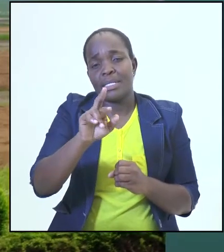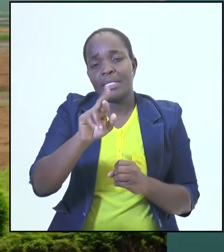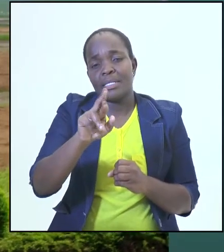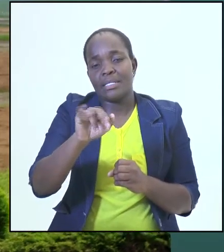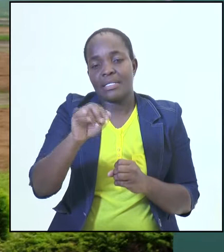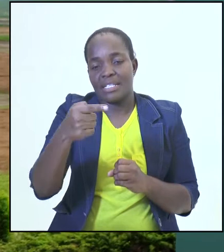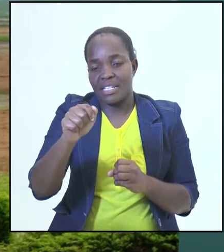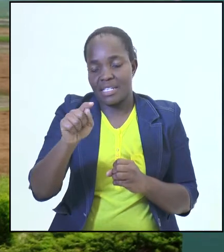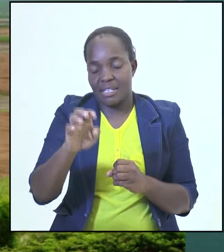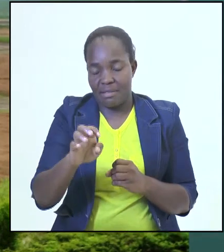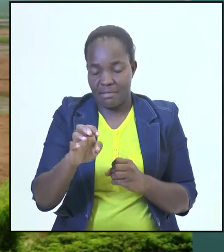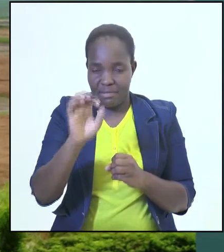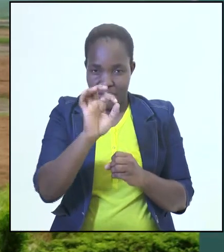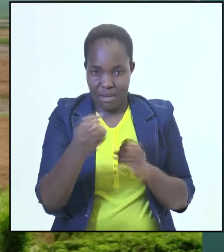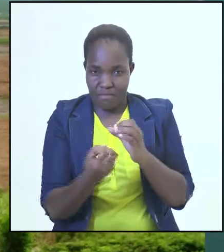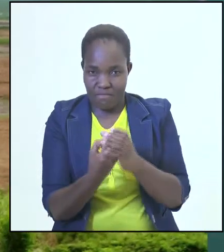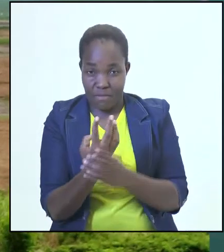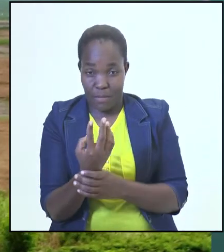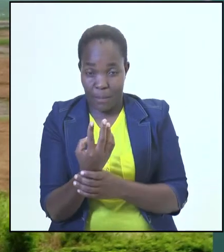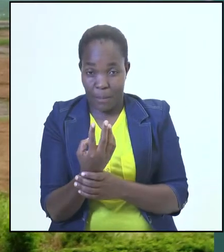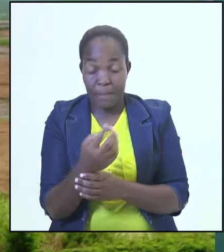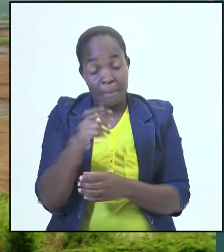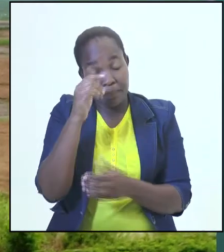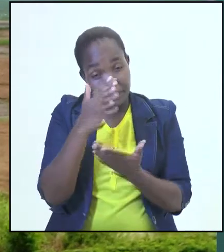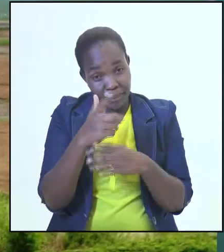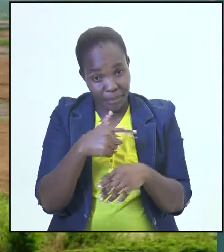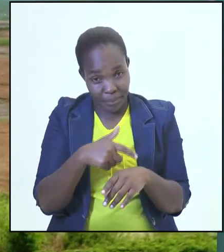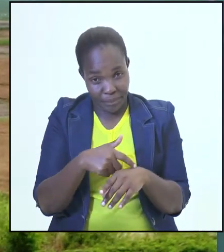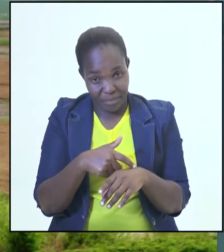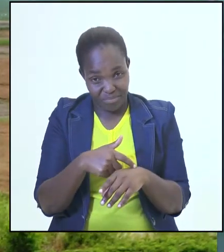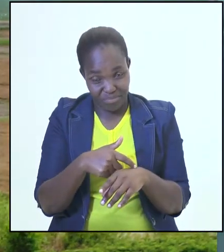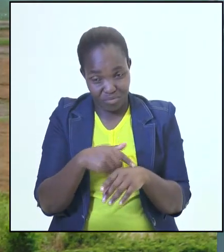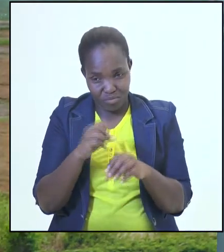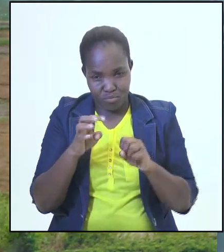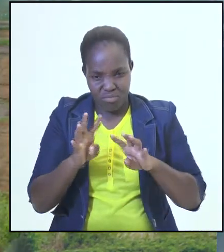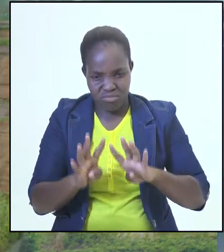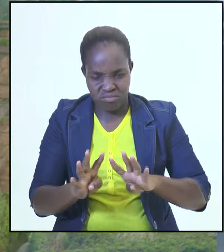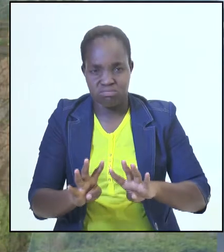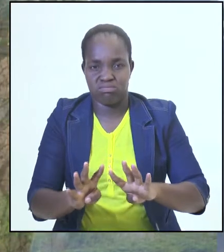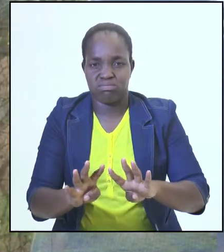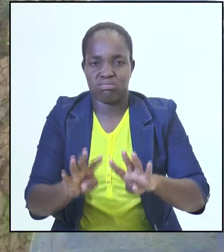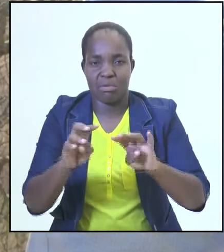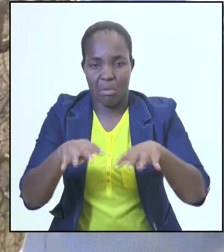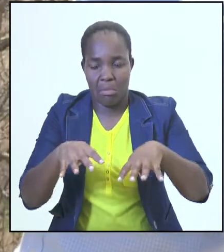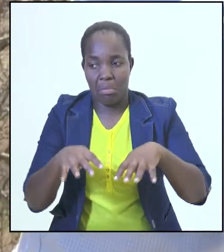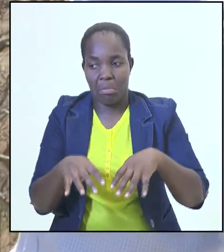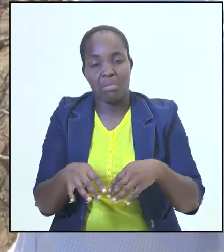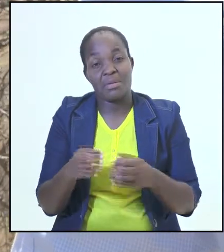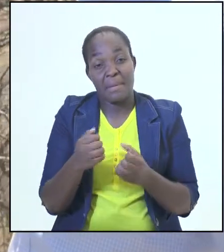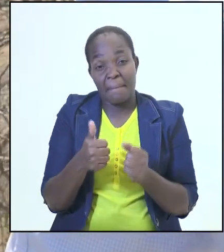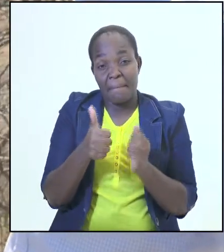Unfortunately, irrigation also has its effects on the environment. What? Sir, I thought irrigation was good for plants.